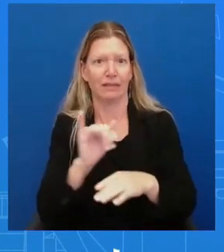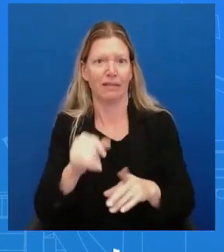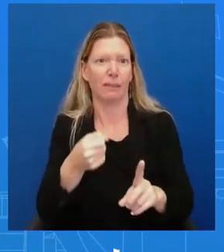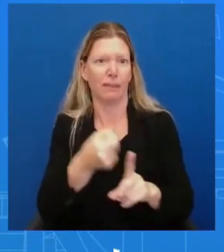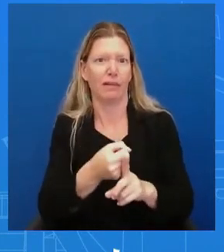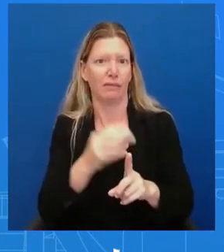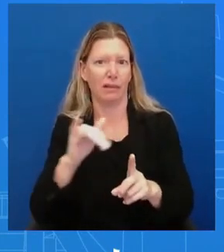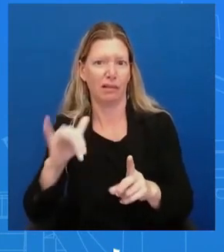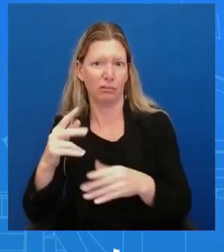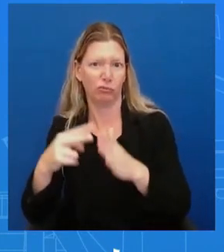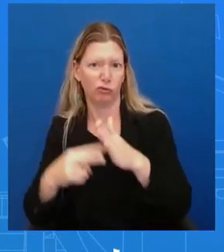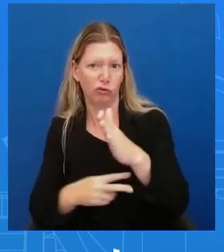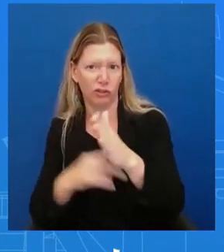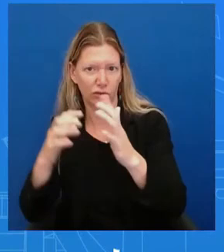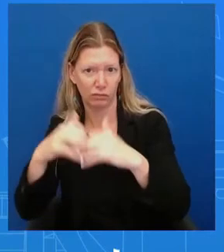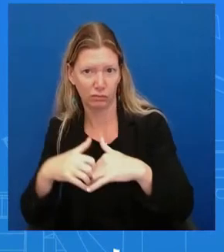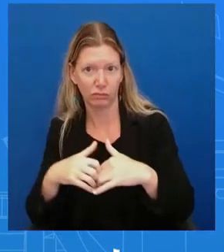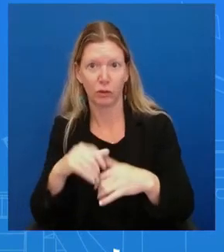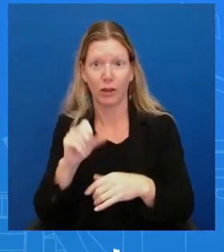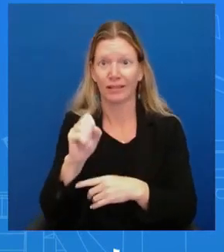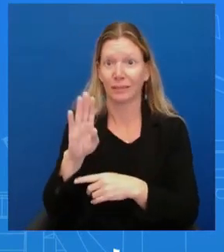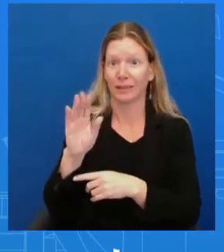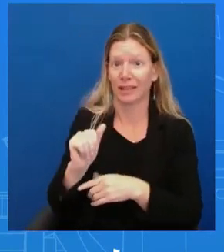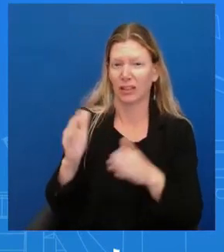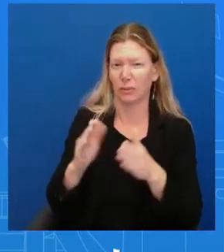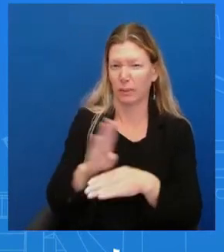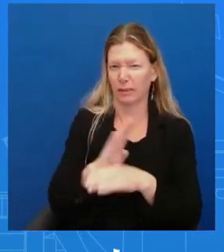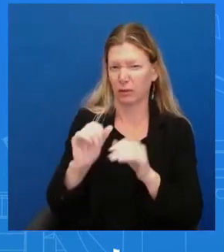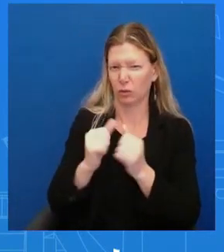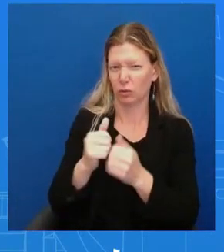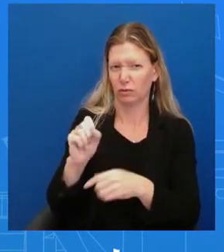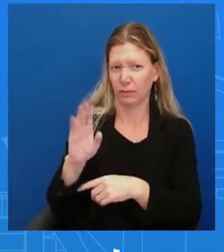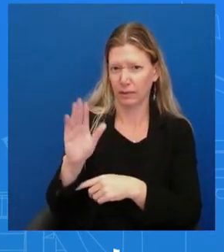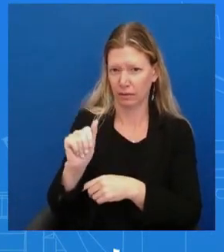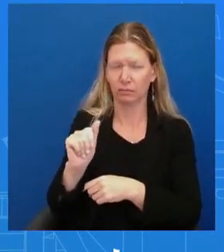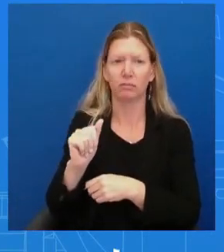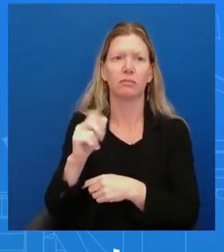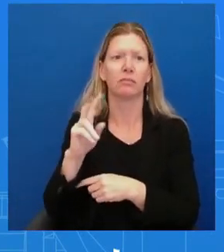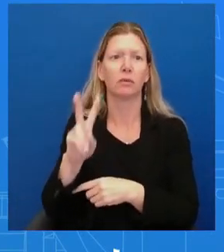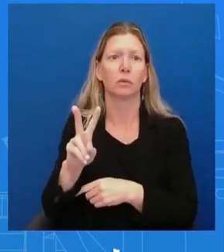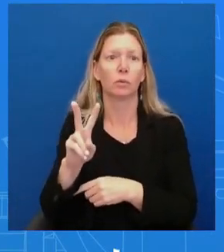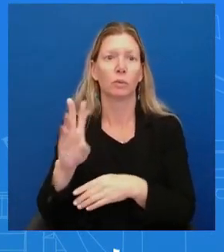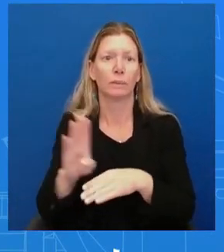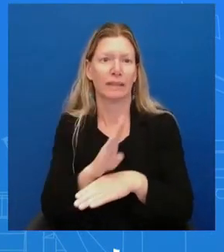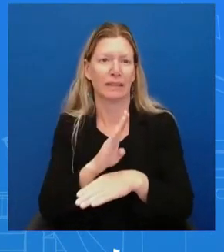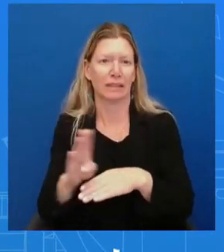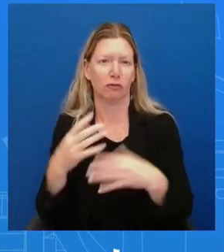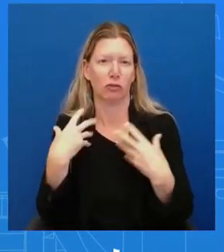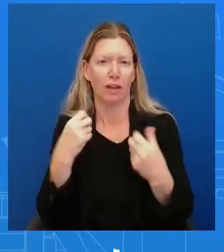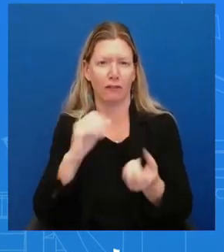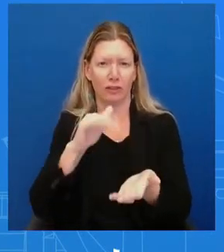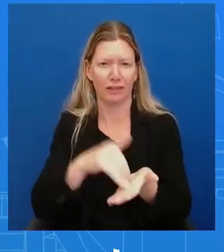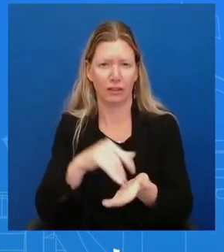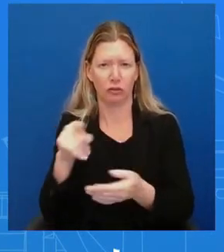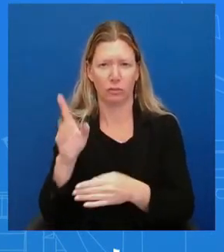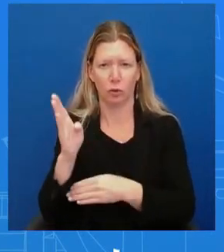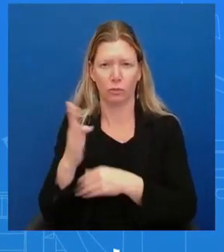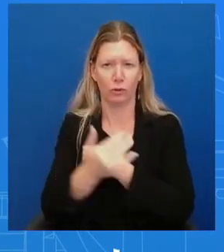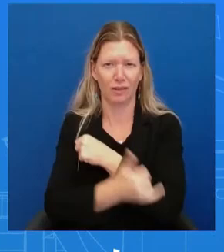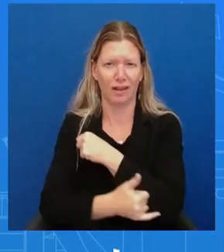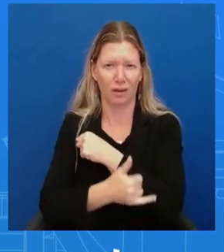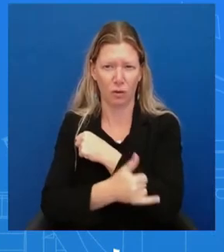recovery centers in Baltimore County. These centers will support impacted business owners in completing their disaster